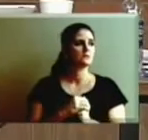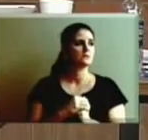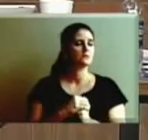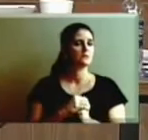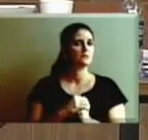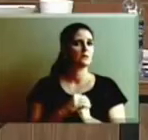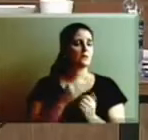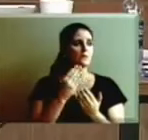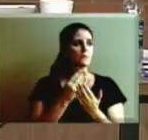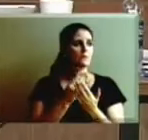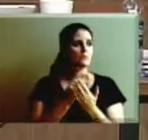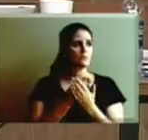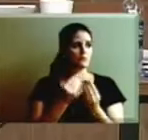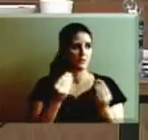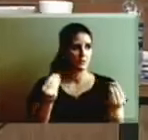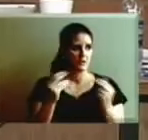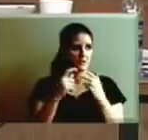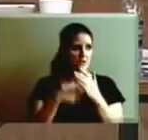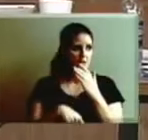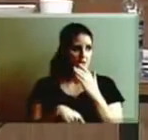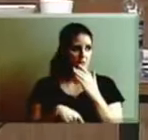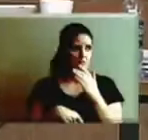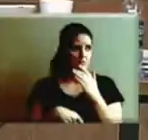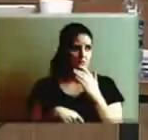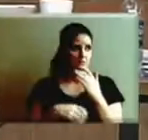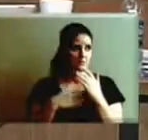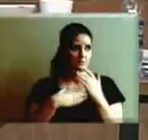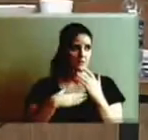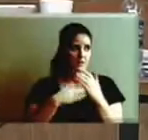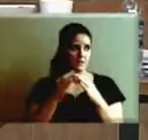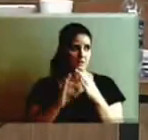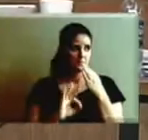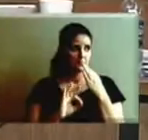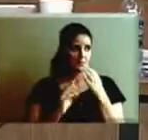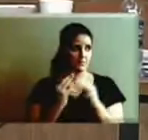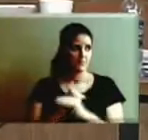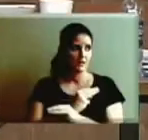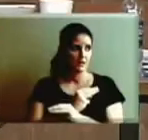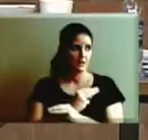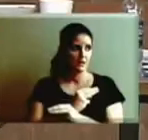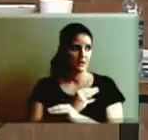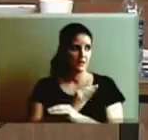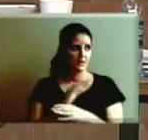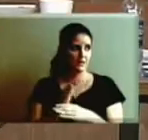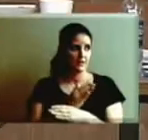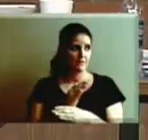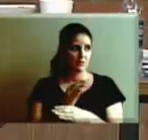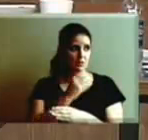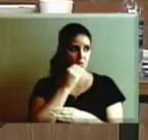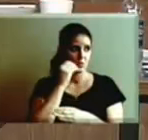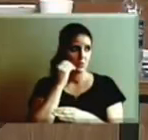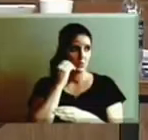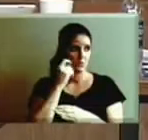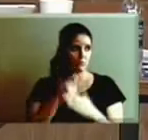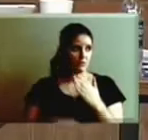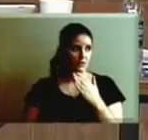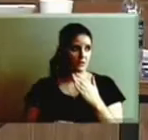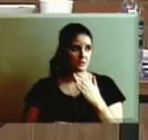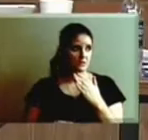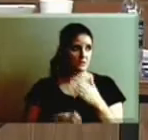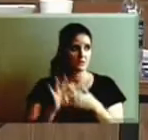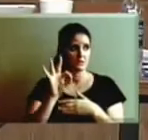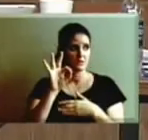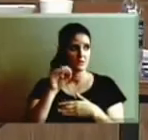property taxes here, and just my simple math, the median home price in Louisville is about